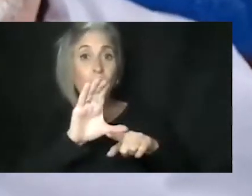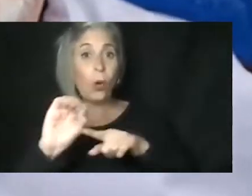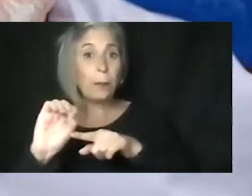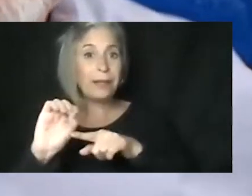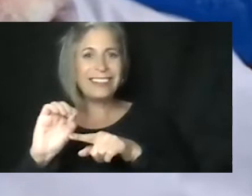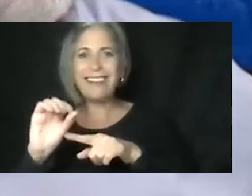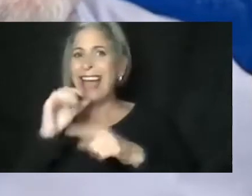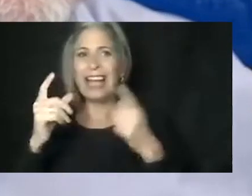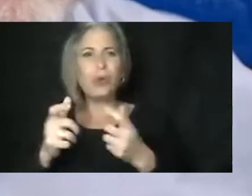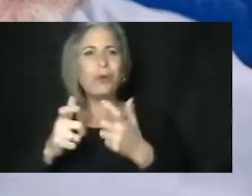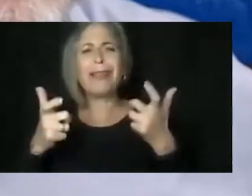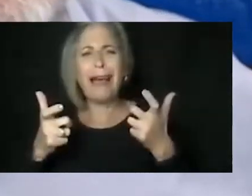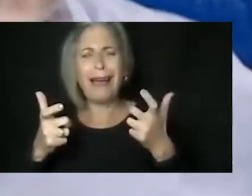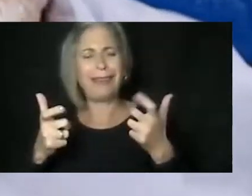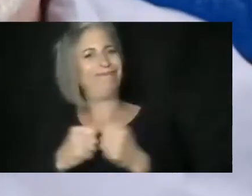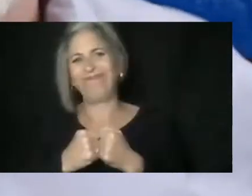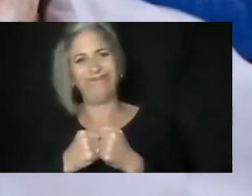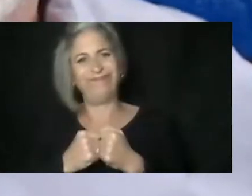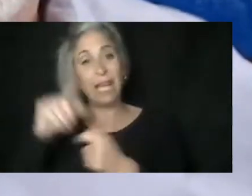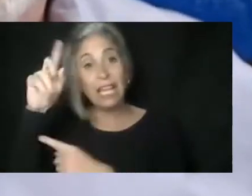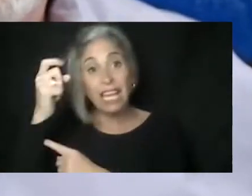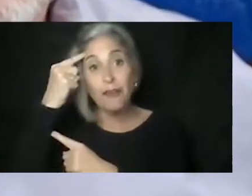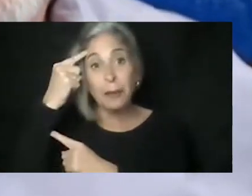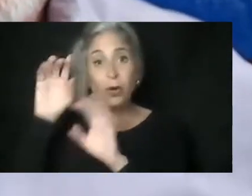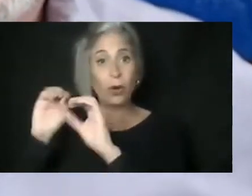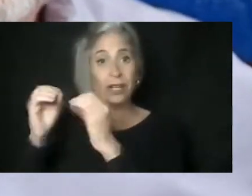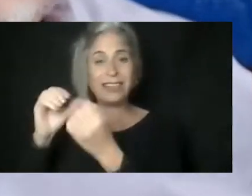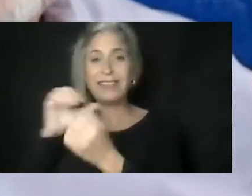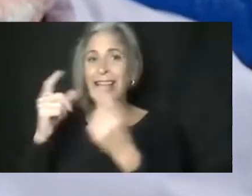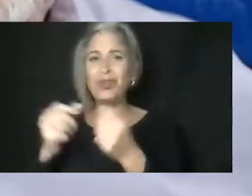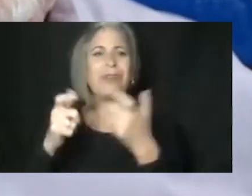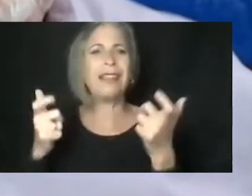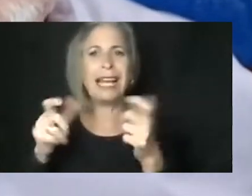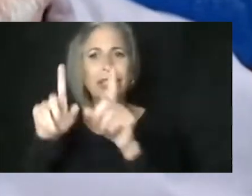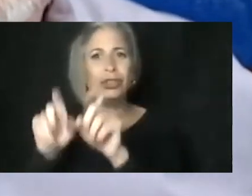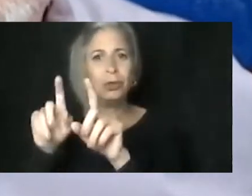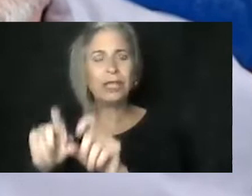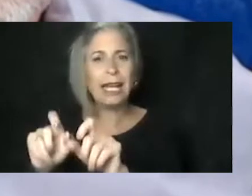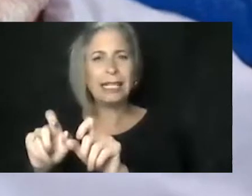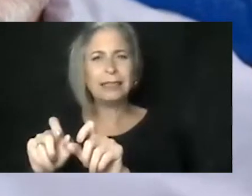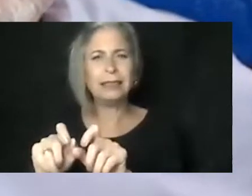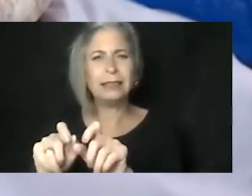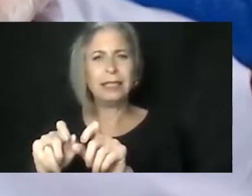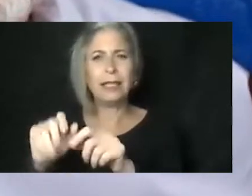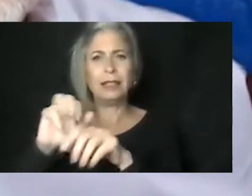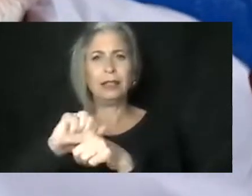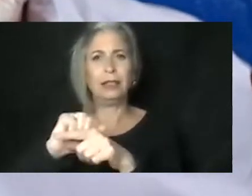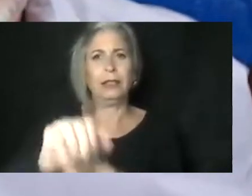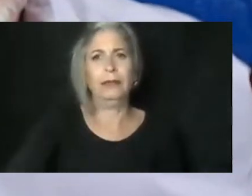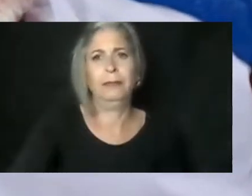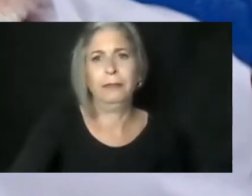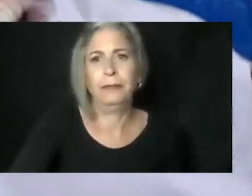not doing a whole lot, or organizations and governments are not doing a whole lot to test how well their products work for people